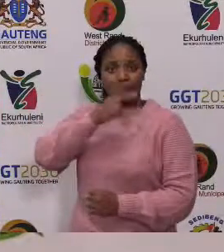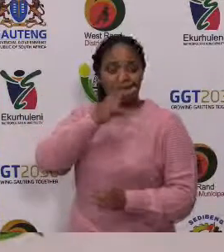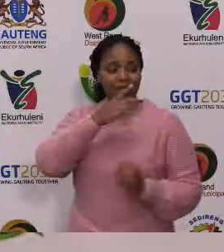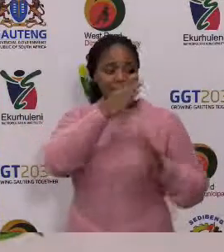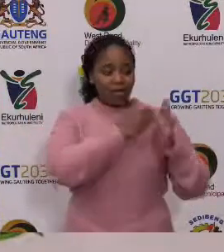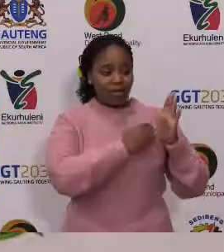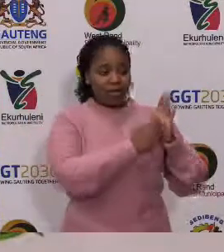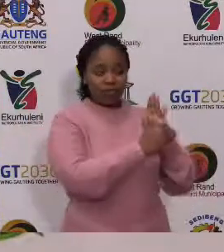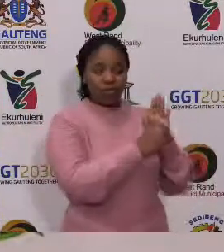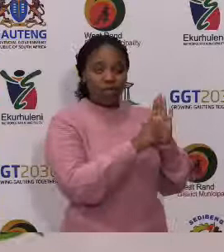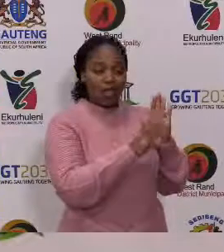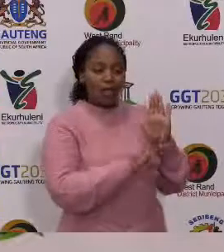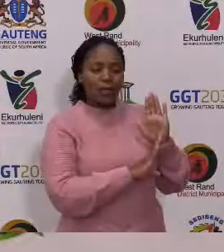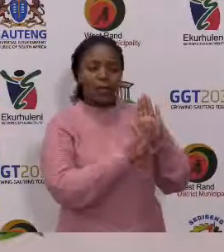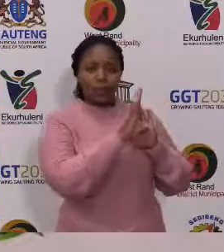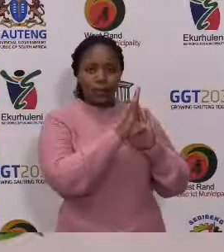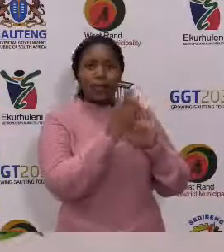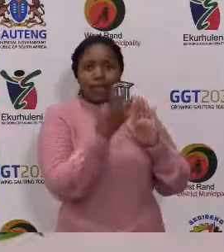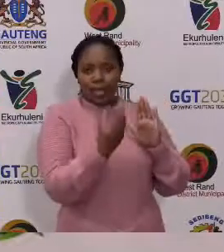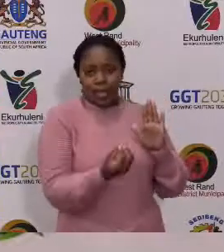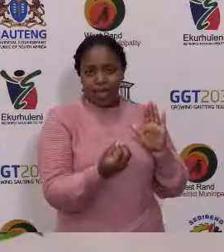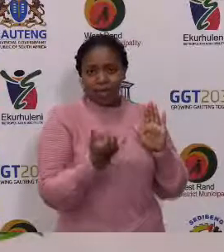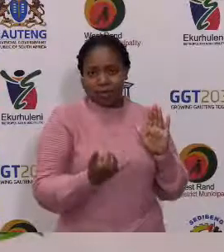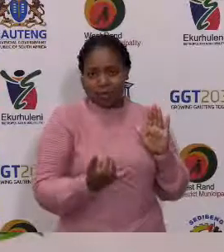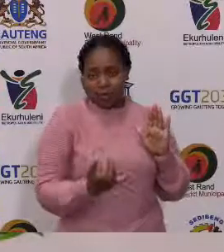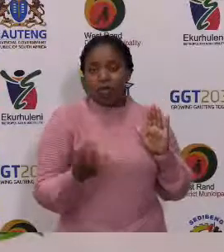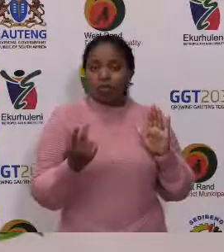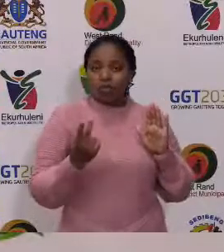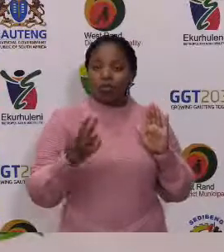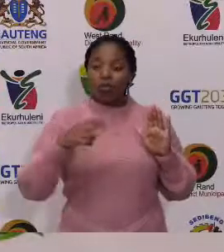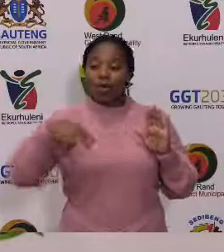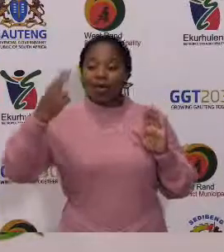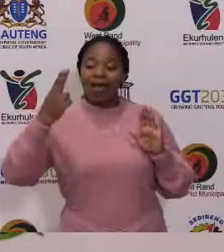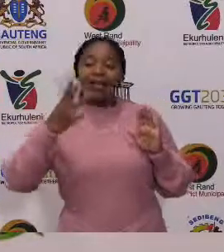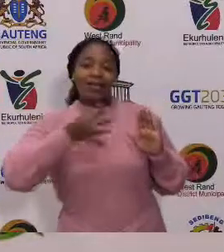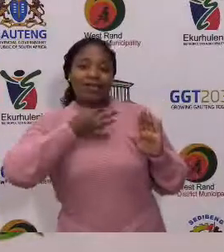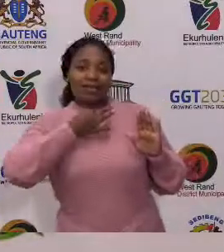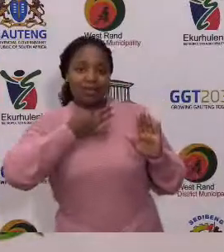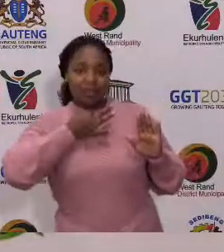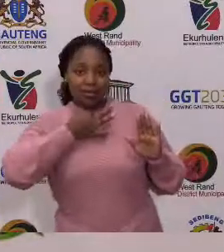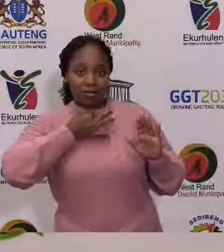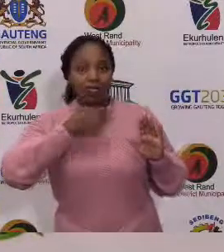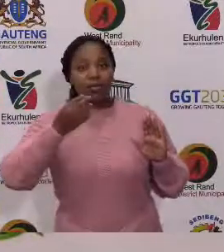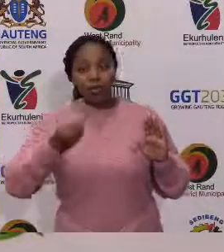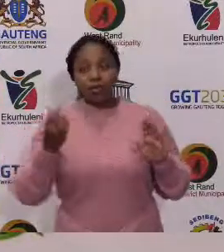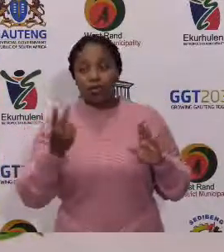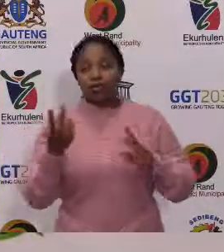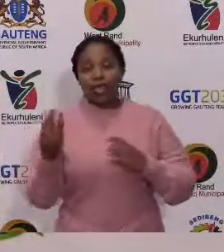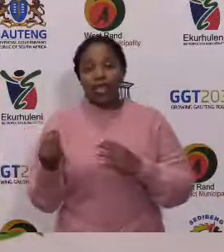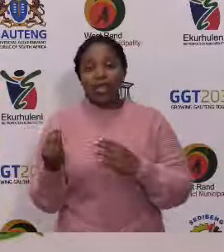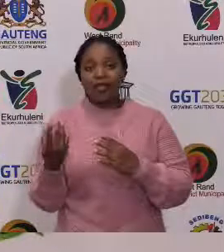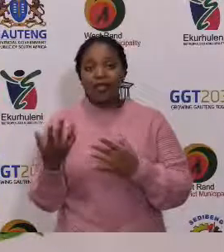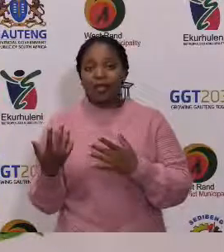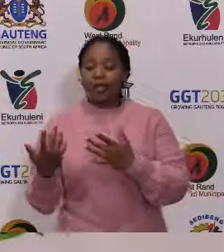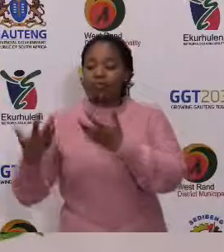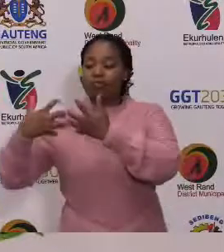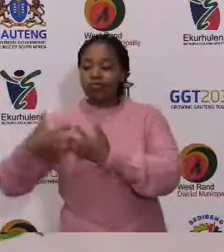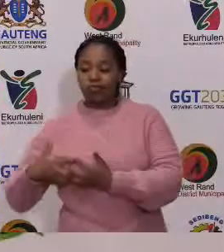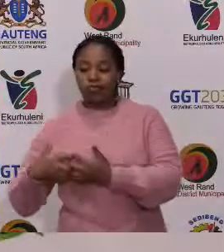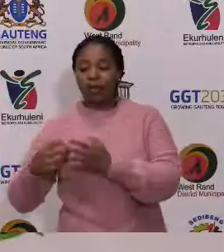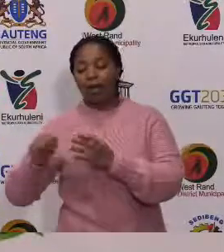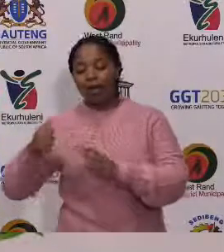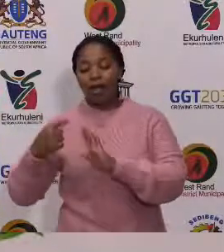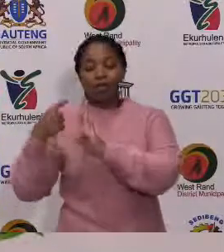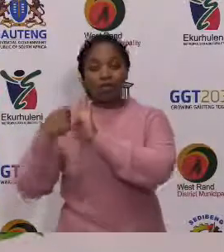gone up and past the high risk. You have also the corresponding graph from